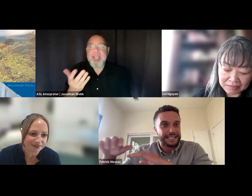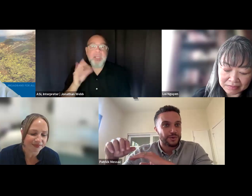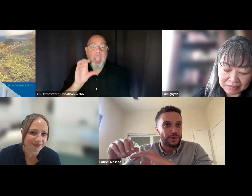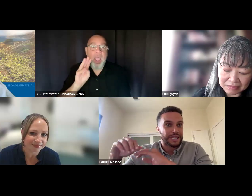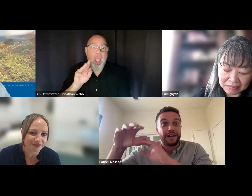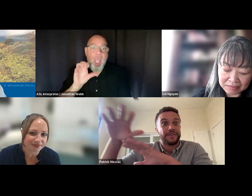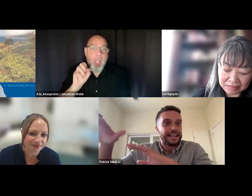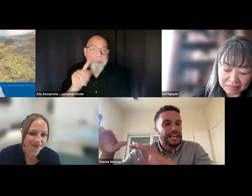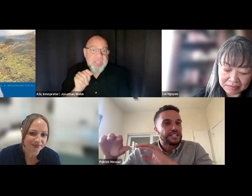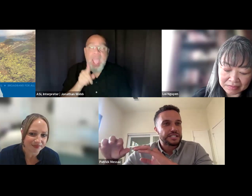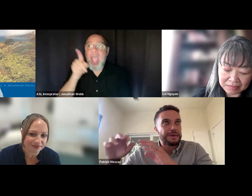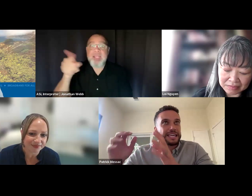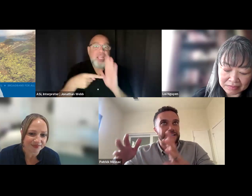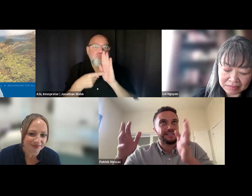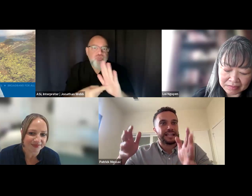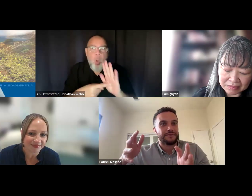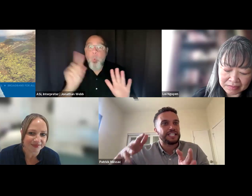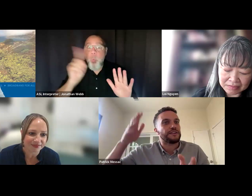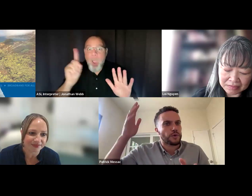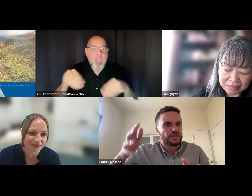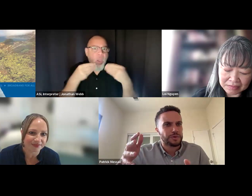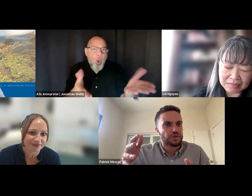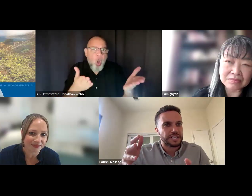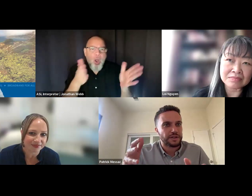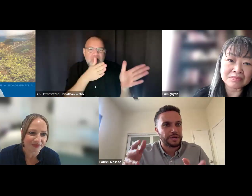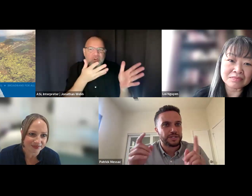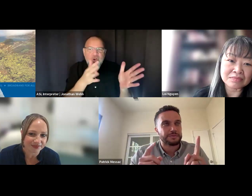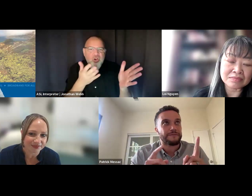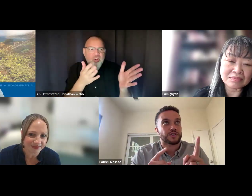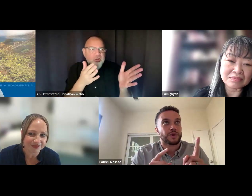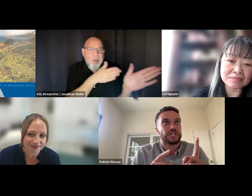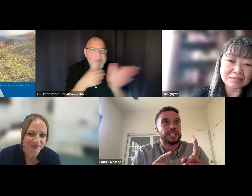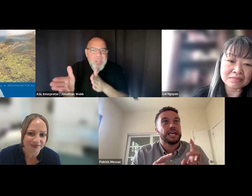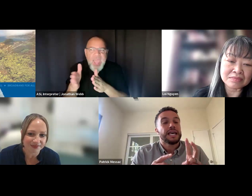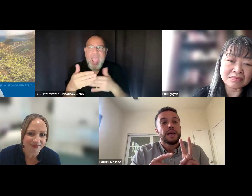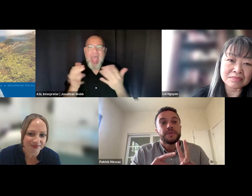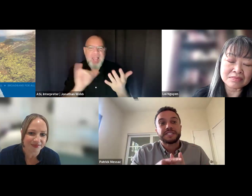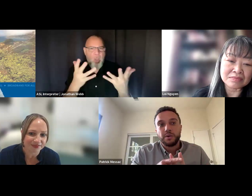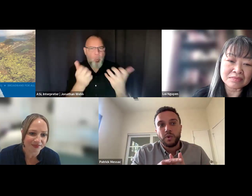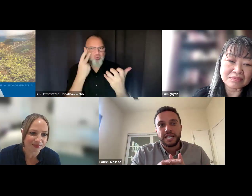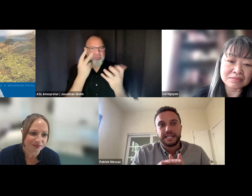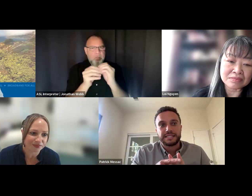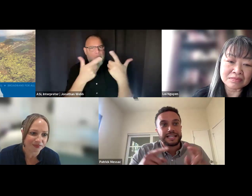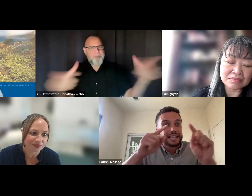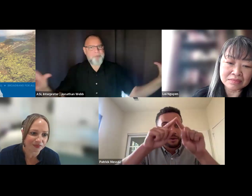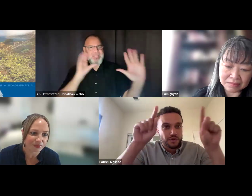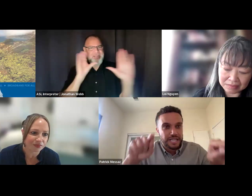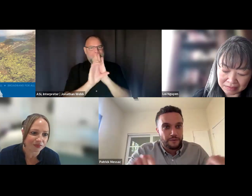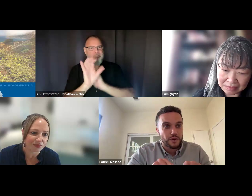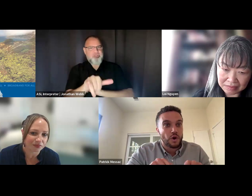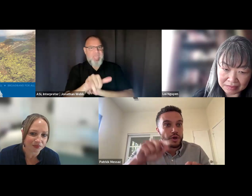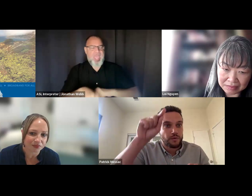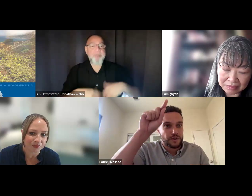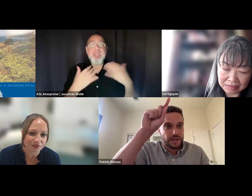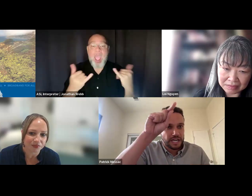offering plans, or CalMet, just to make it kind of like see the forest from the trees a little bit. So that's my first question. The second one is that slide was